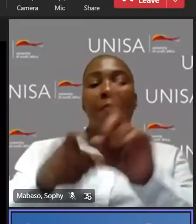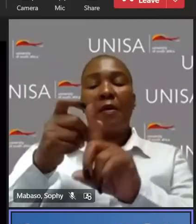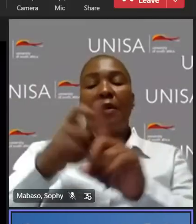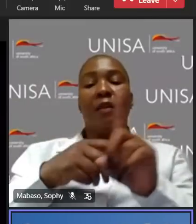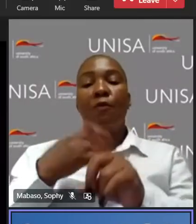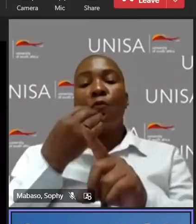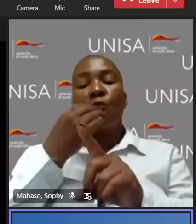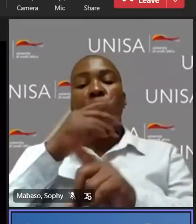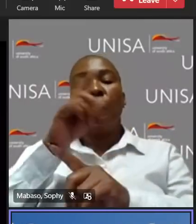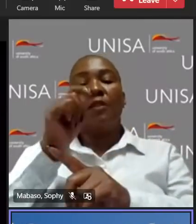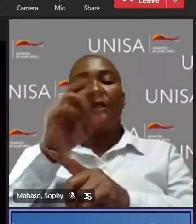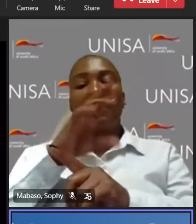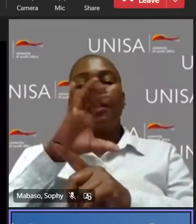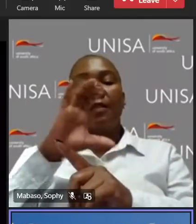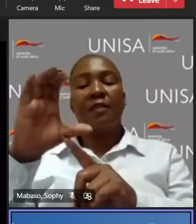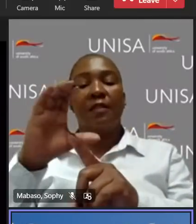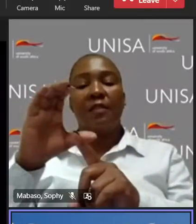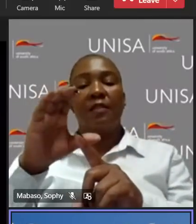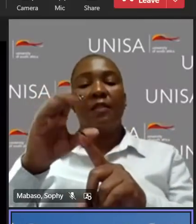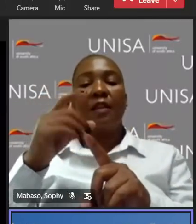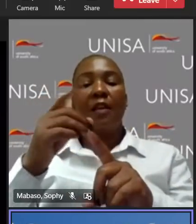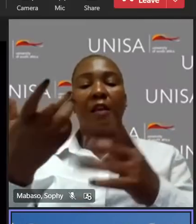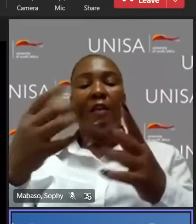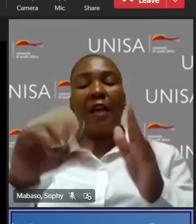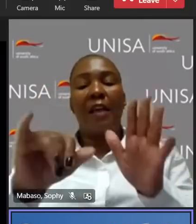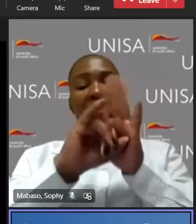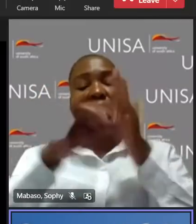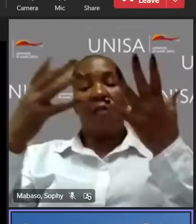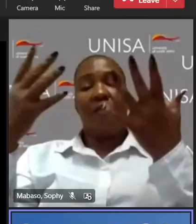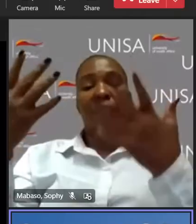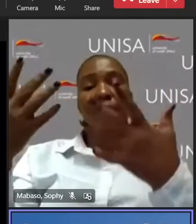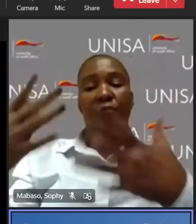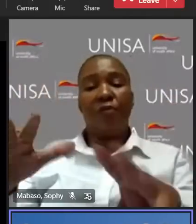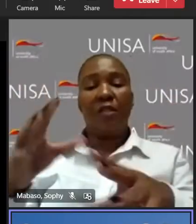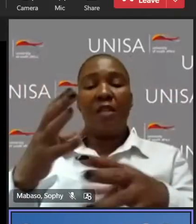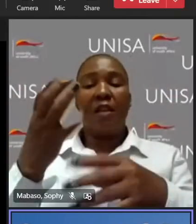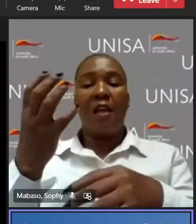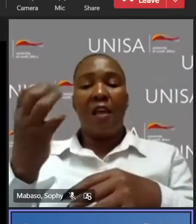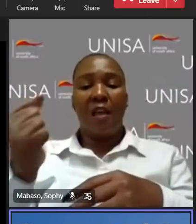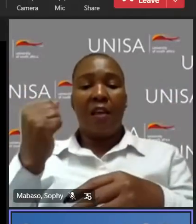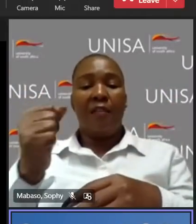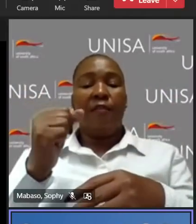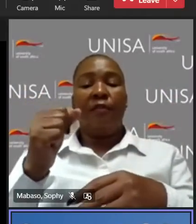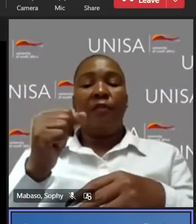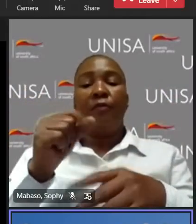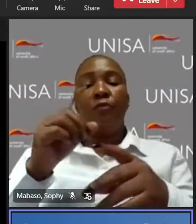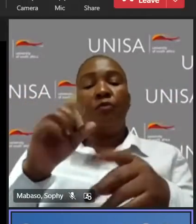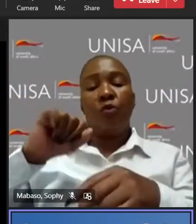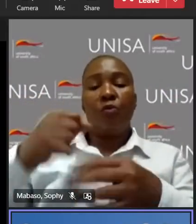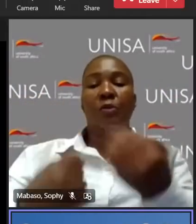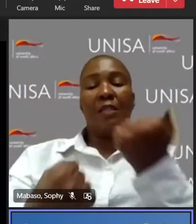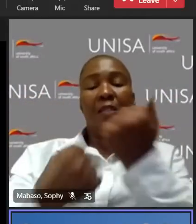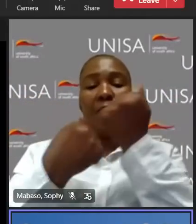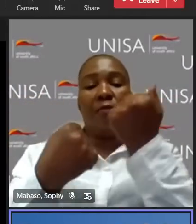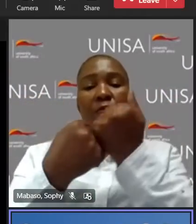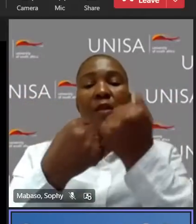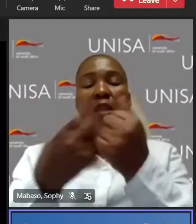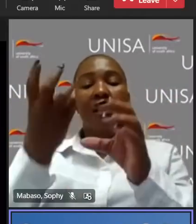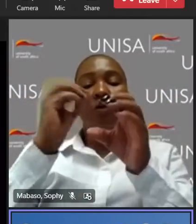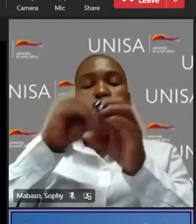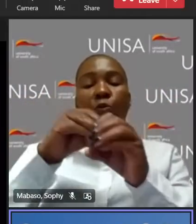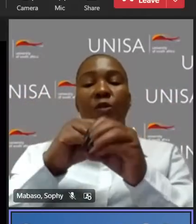identified victim has or had a legal or customary duty to support, which includes